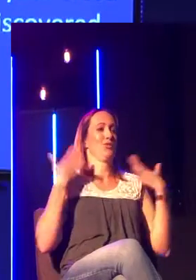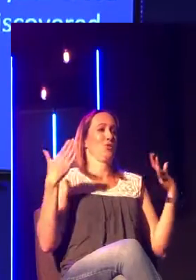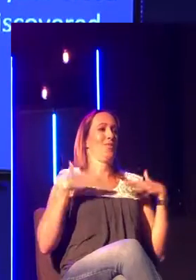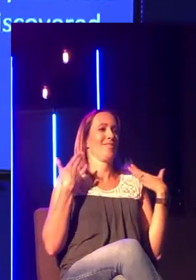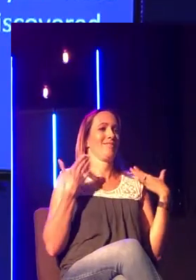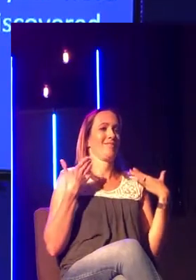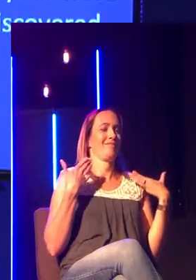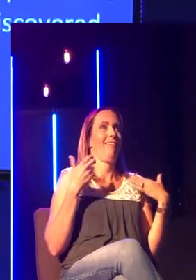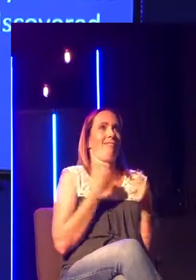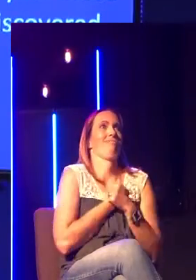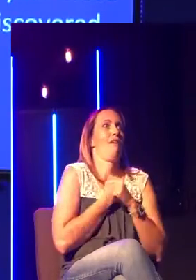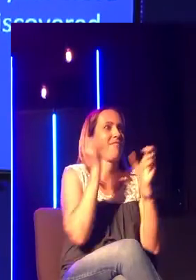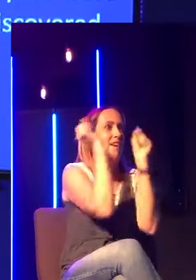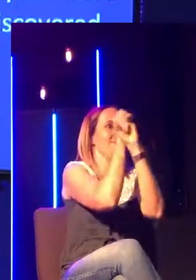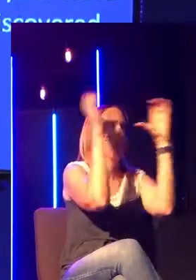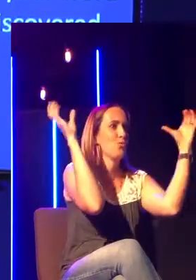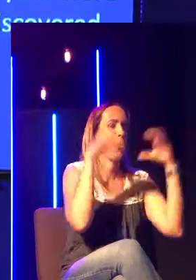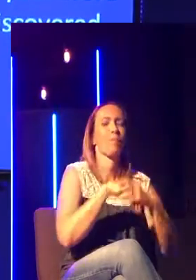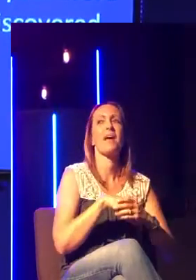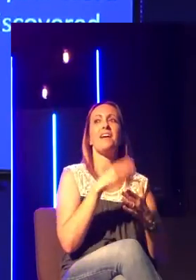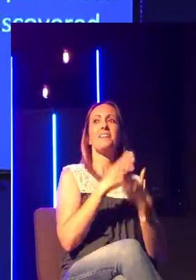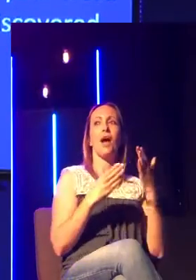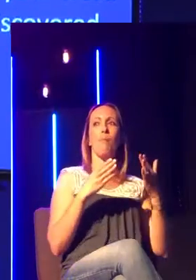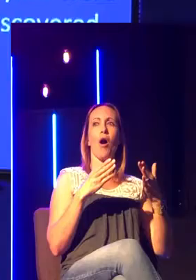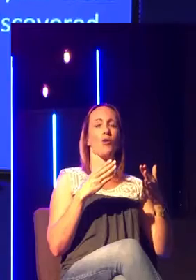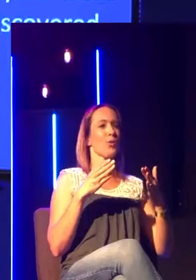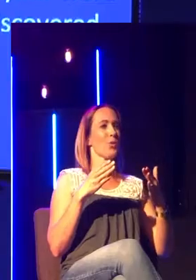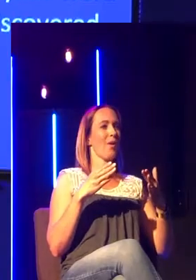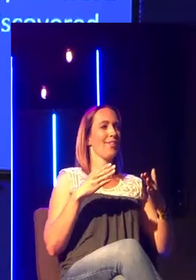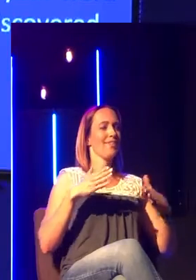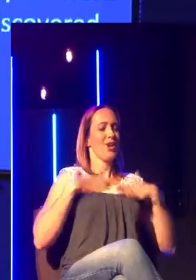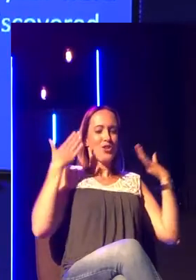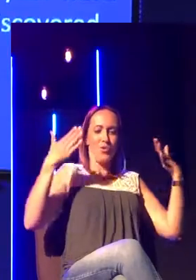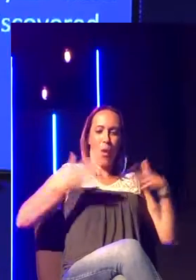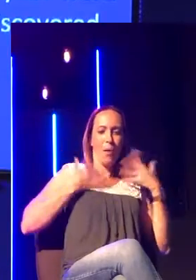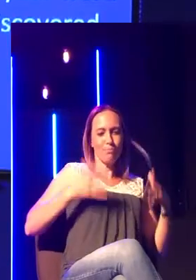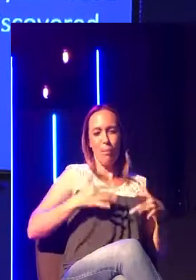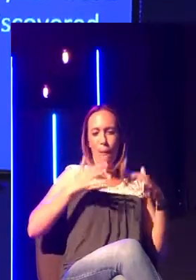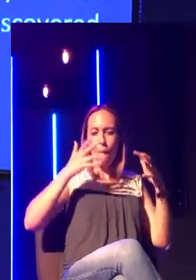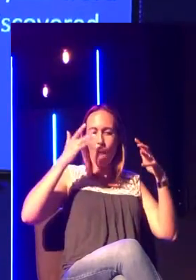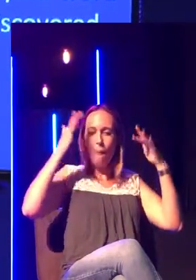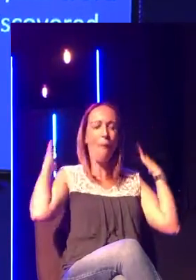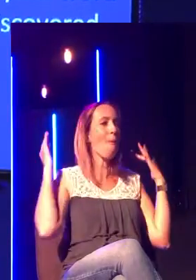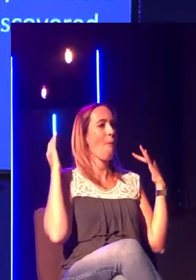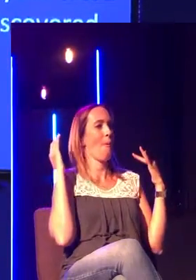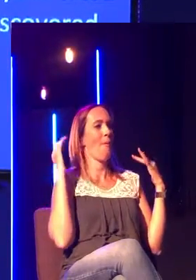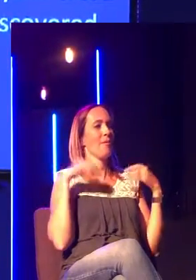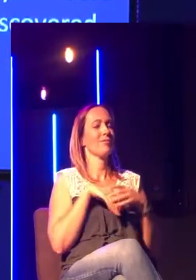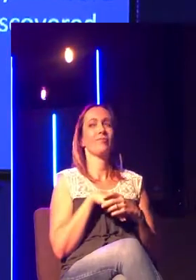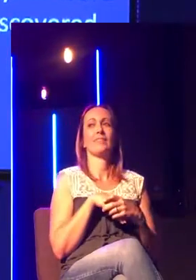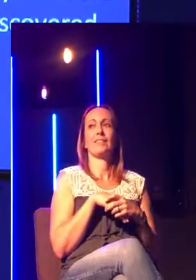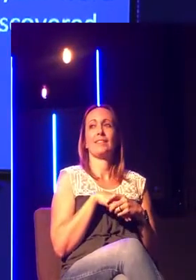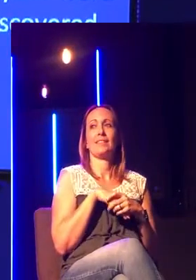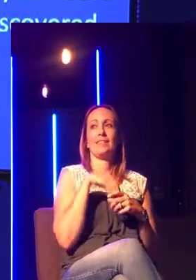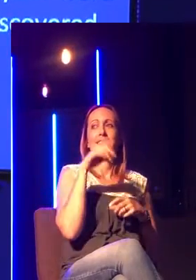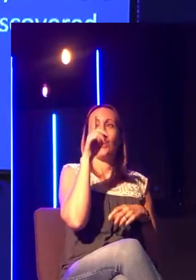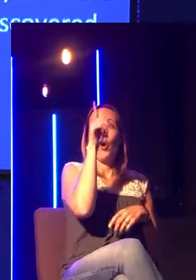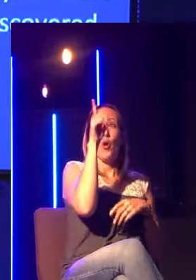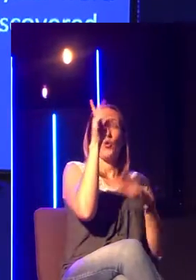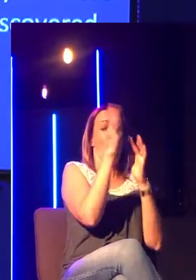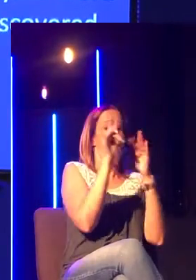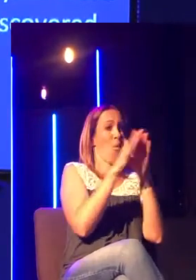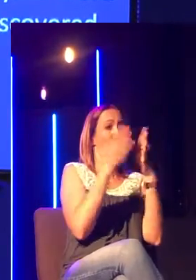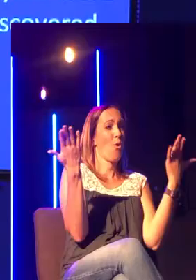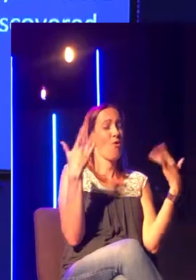love the visual description that gives me. Somebody who is bubbling over with joy. The revelation of your word thrills me like one who